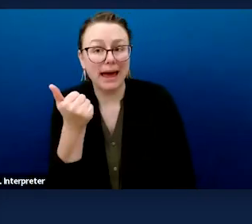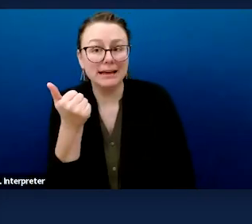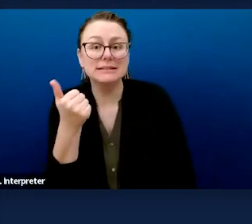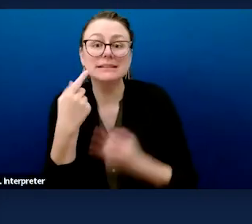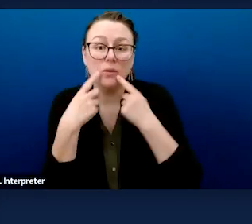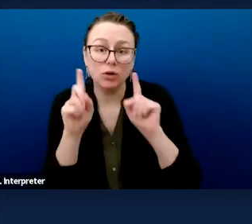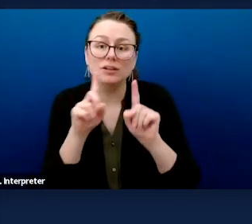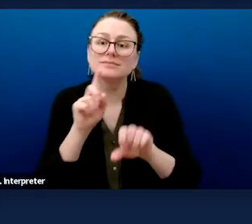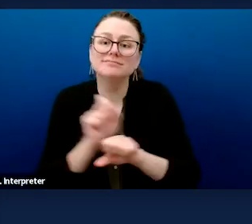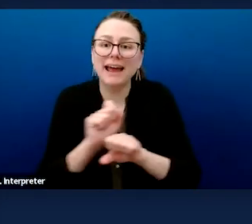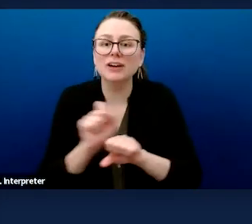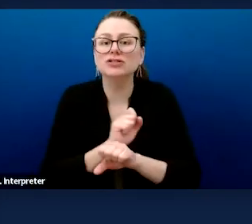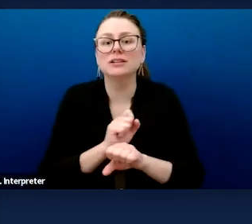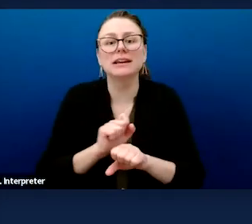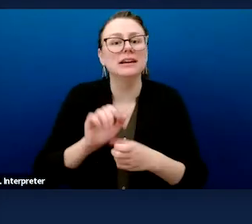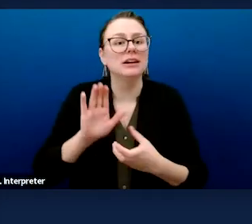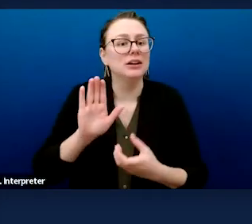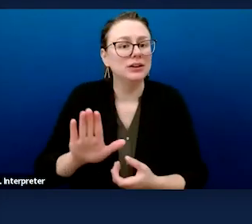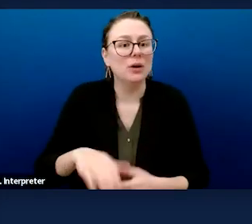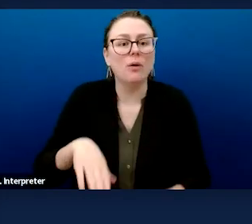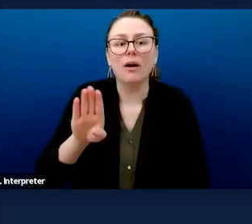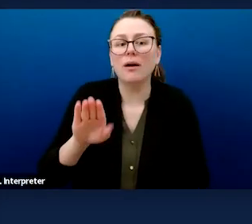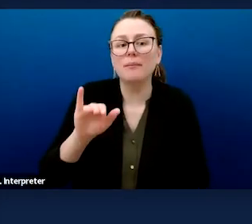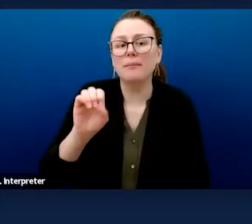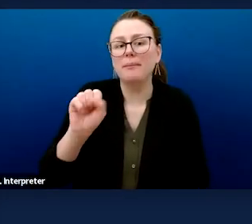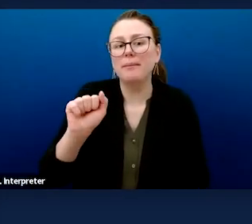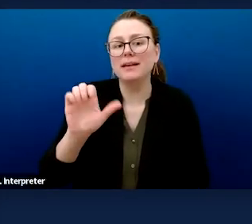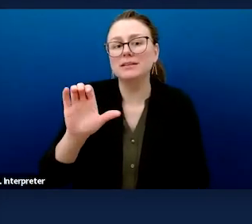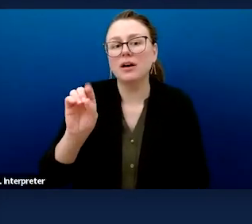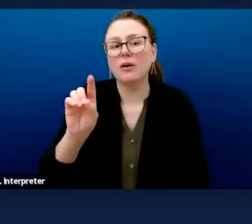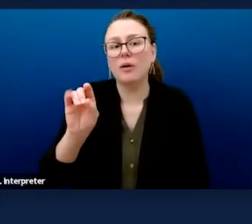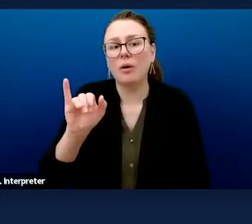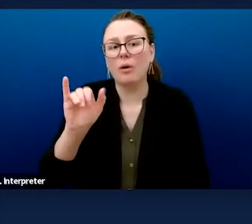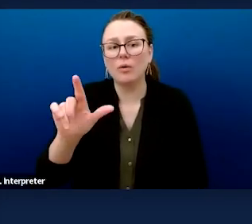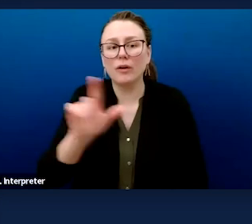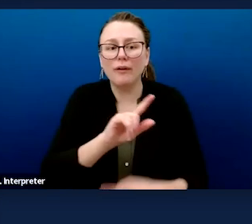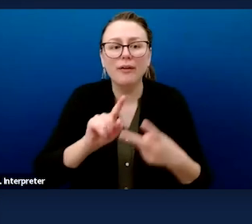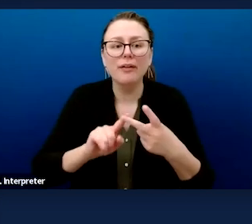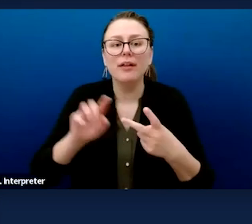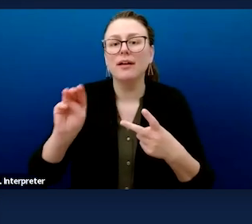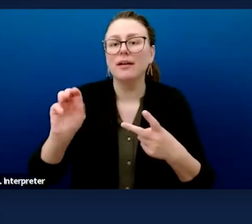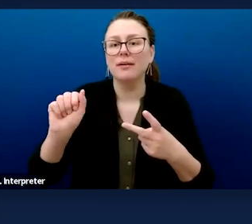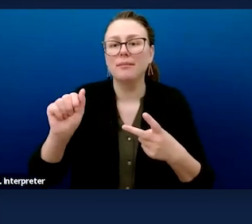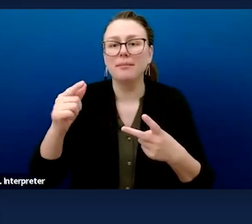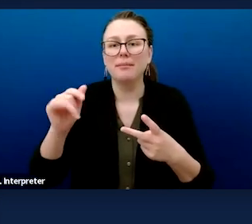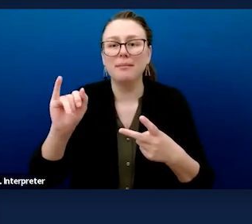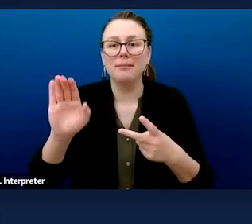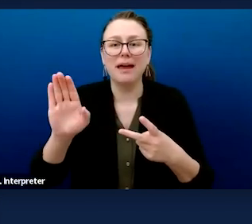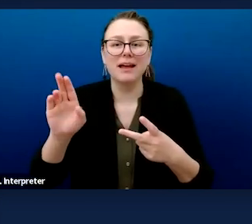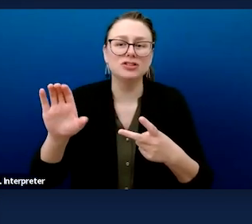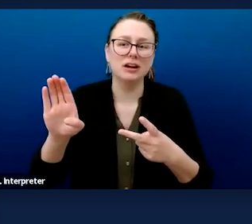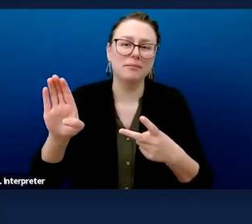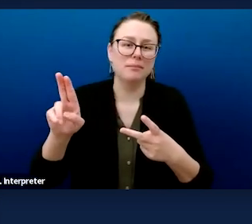are actually your vesicoidal suppository, your magic bullet suppository, where you have, you know,